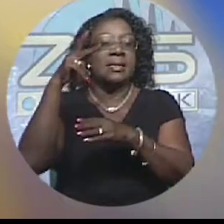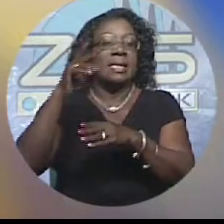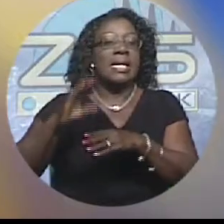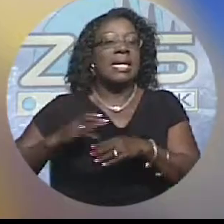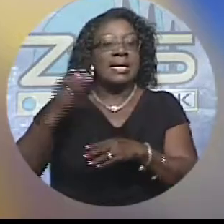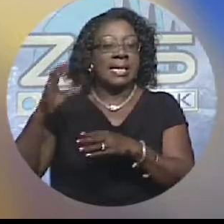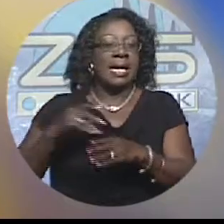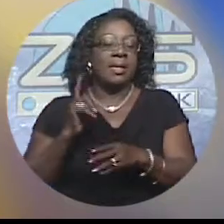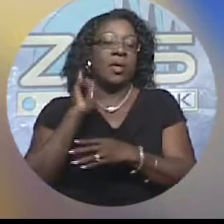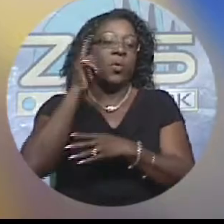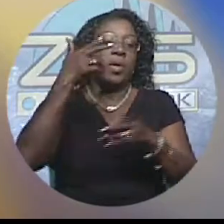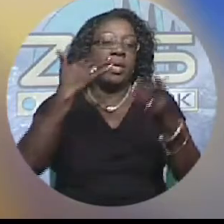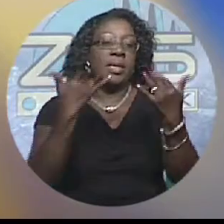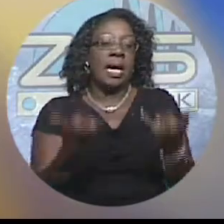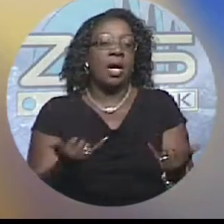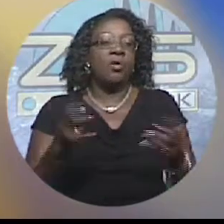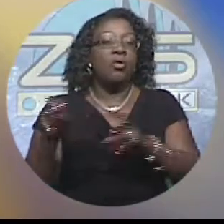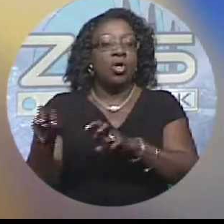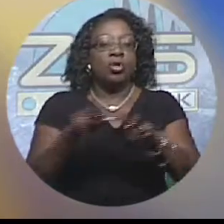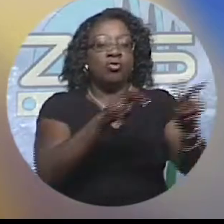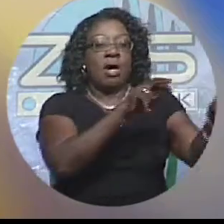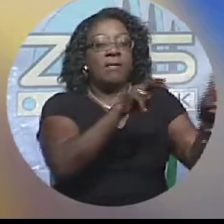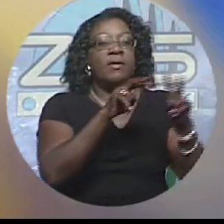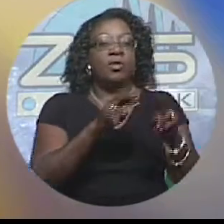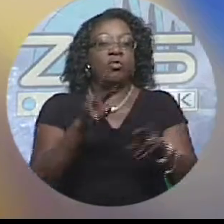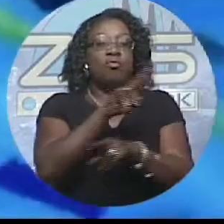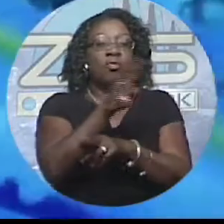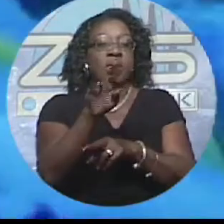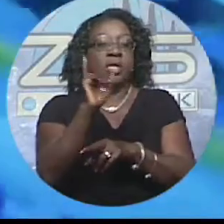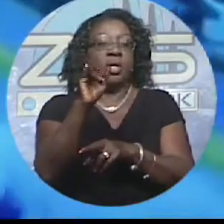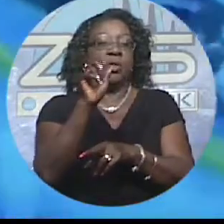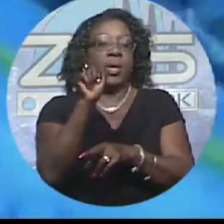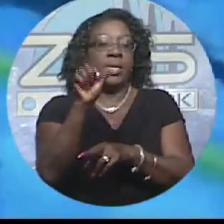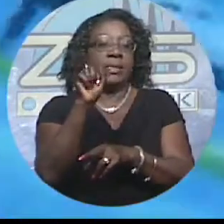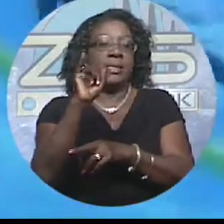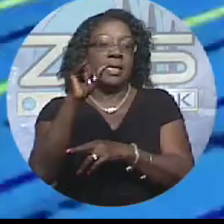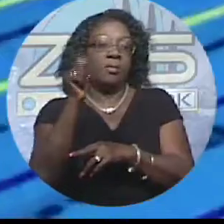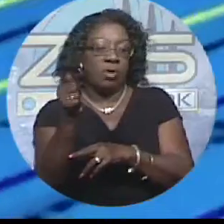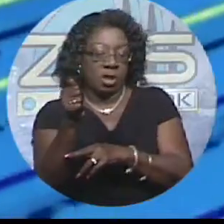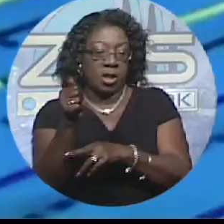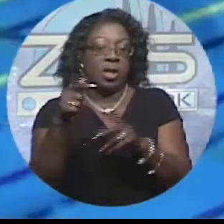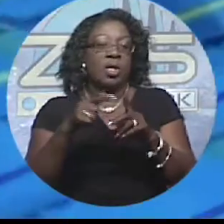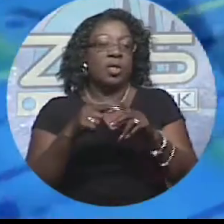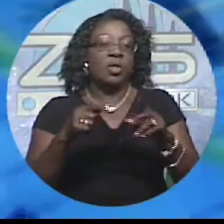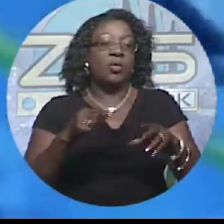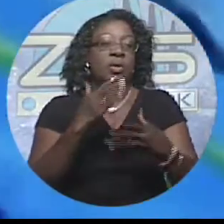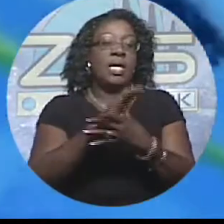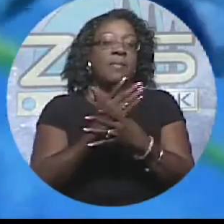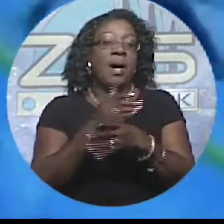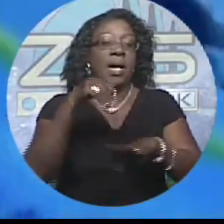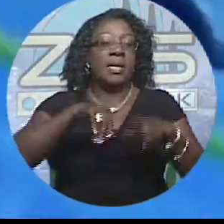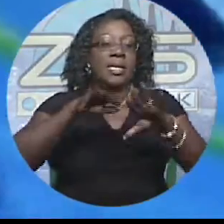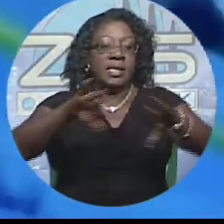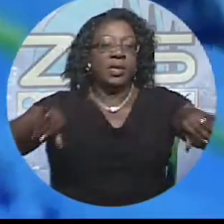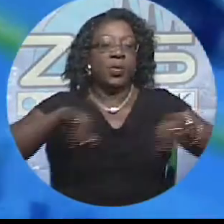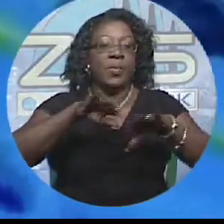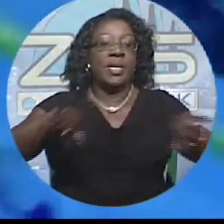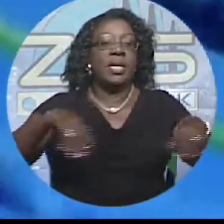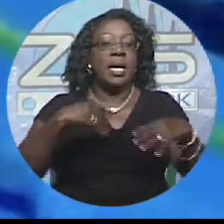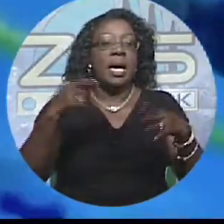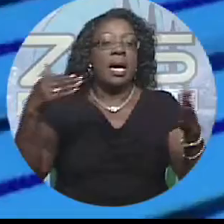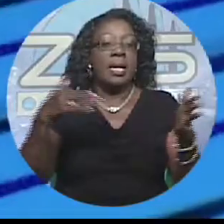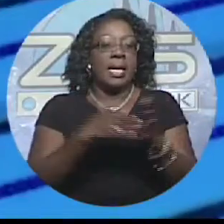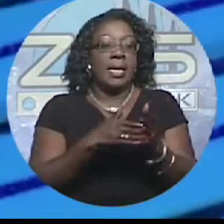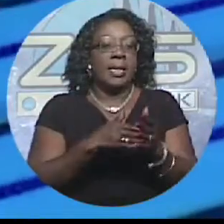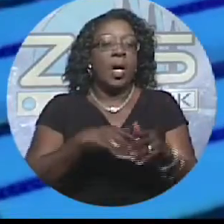their attention to the World Championships in Kazan, Russia. With little to no time to recover, Golden Girl Ariana Vanderpool Wallace will once